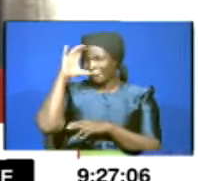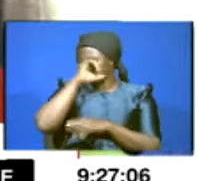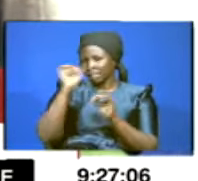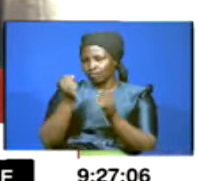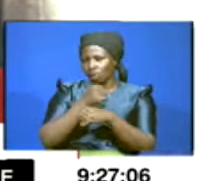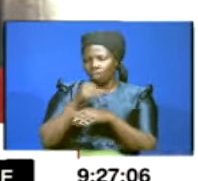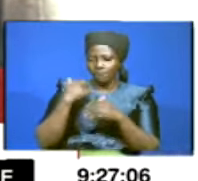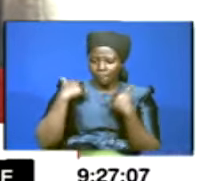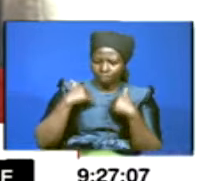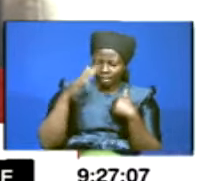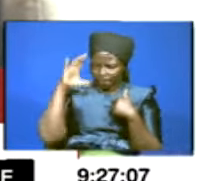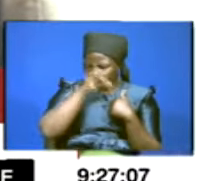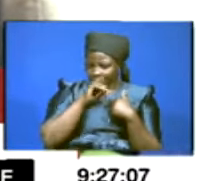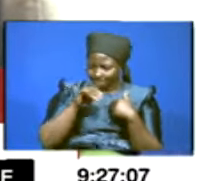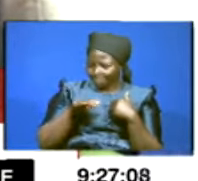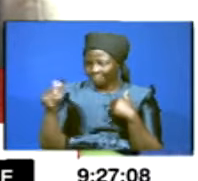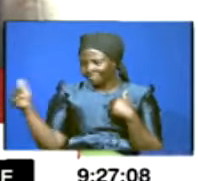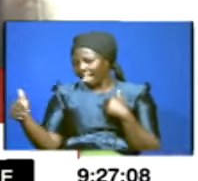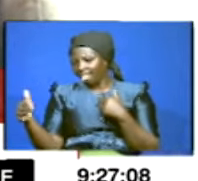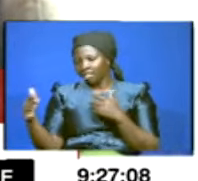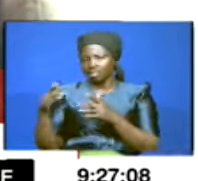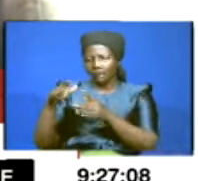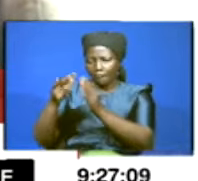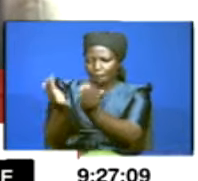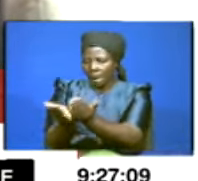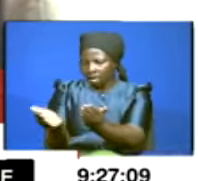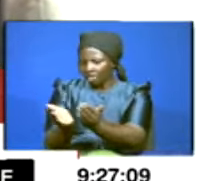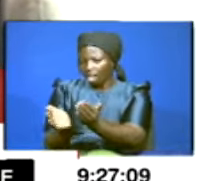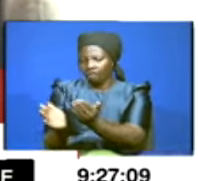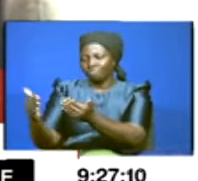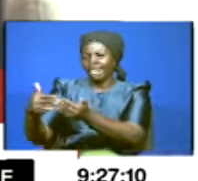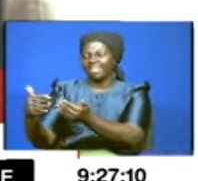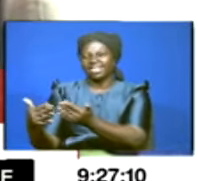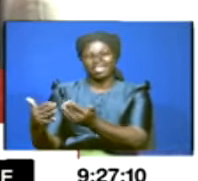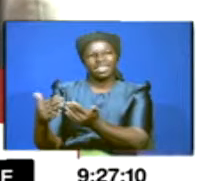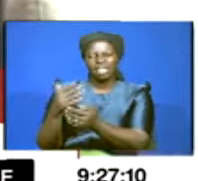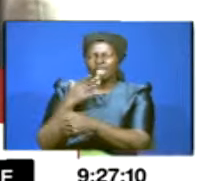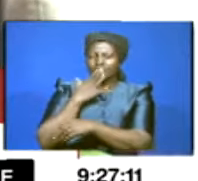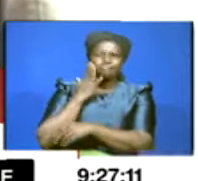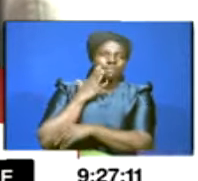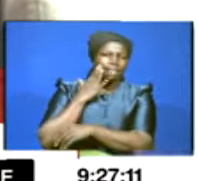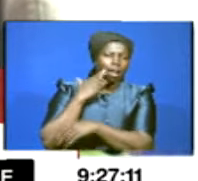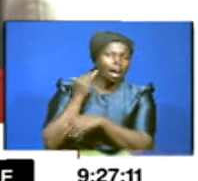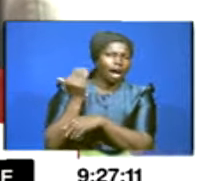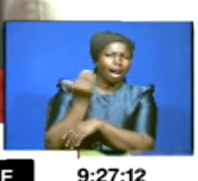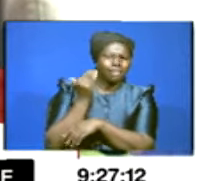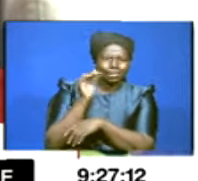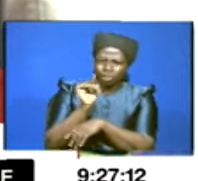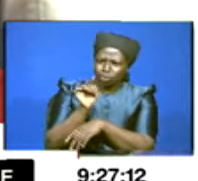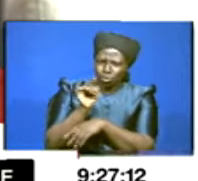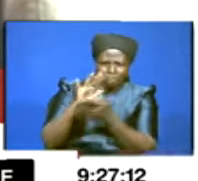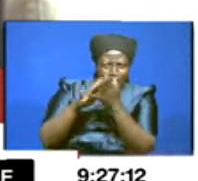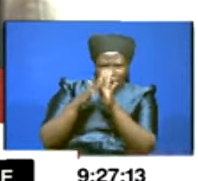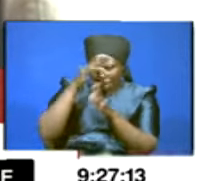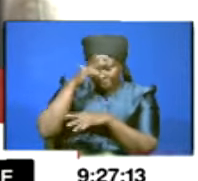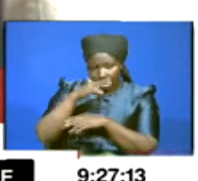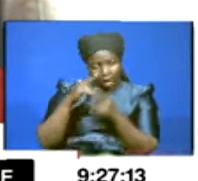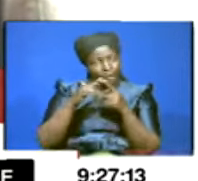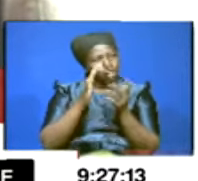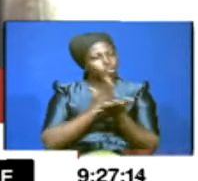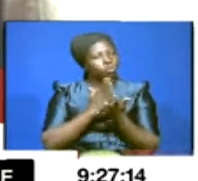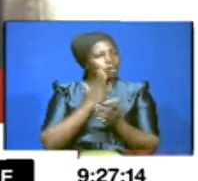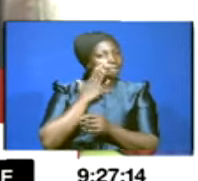plate, and my mother goes, "What, are you becoming blind?" What she didn't know is that I was actually becoming blind,